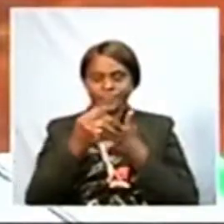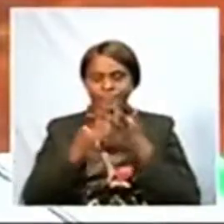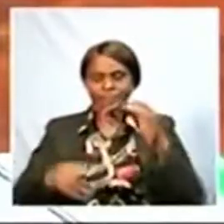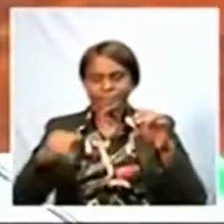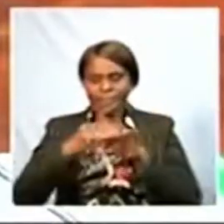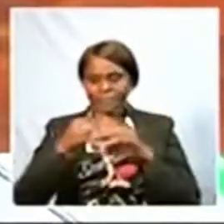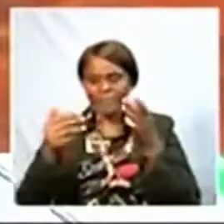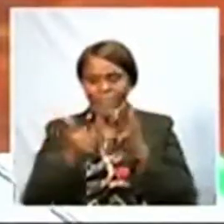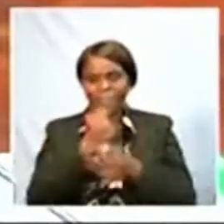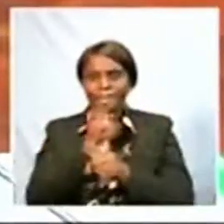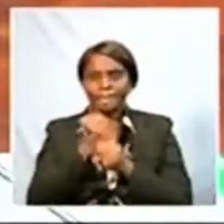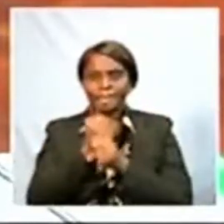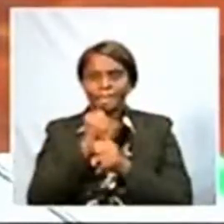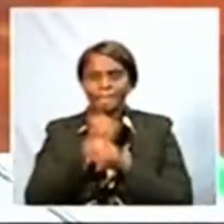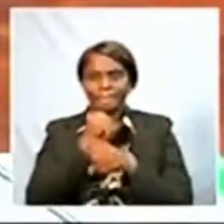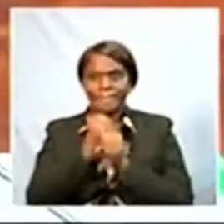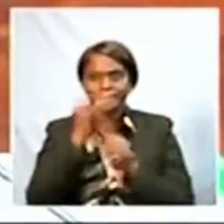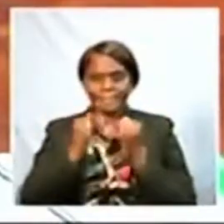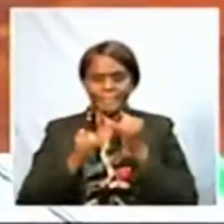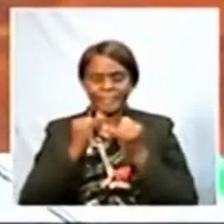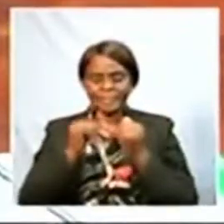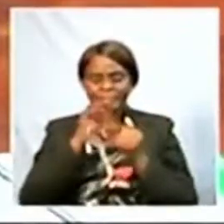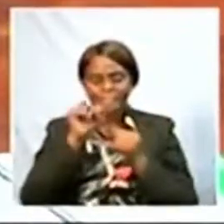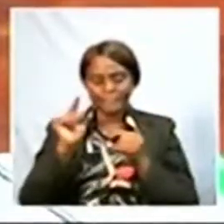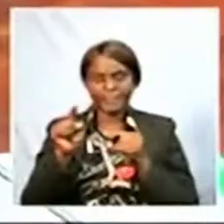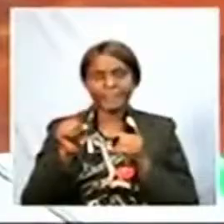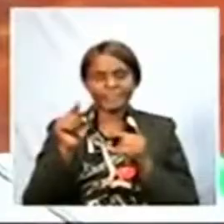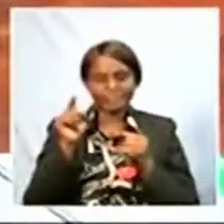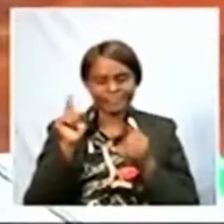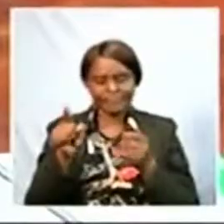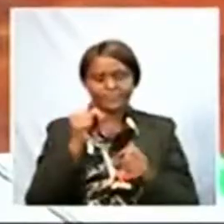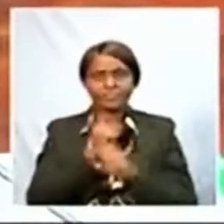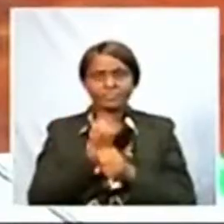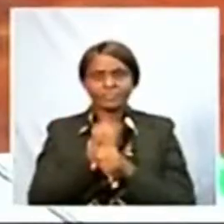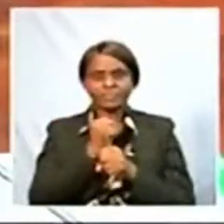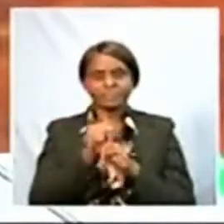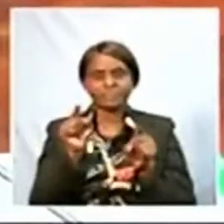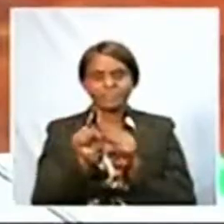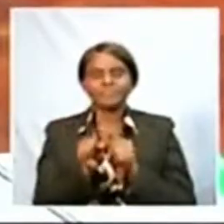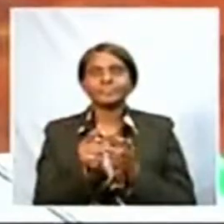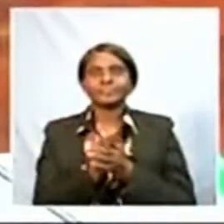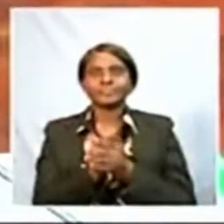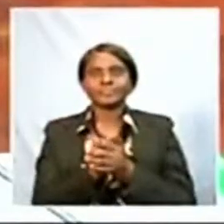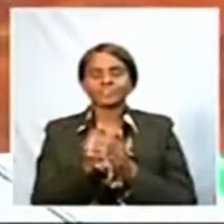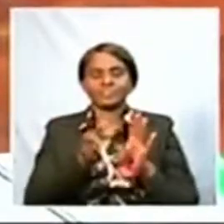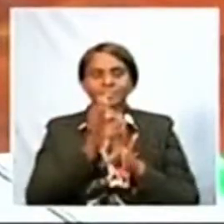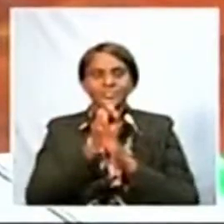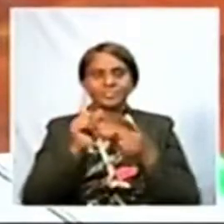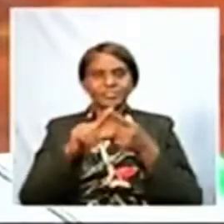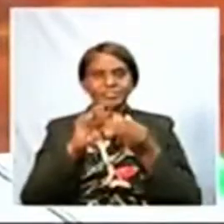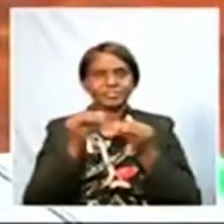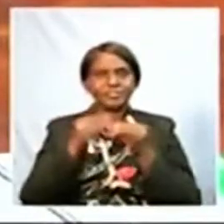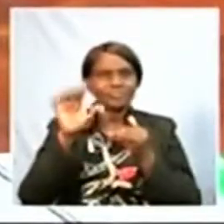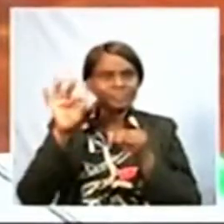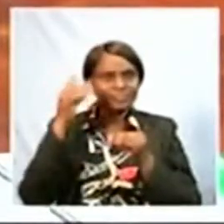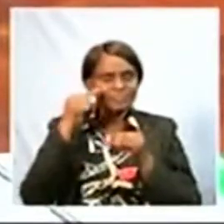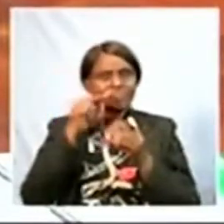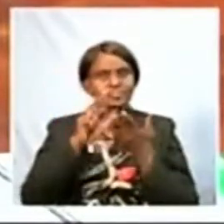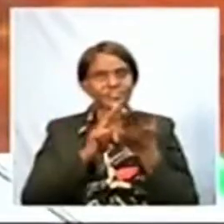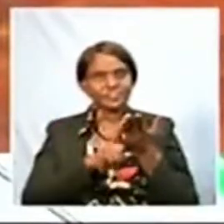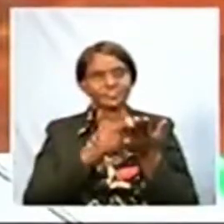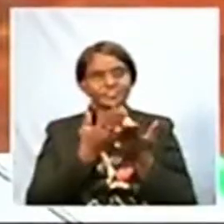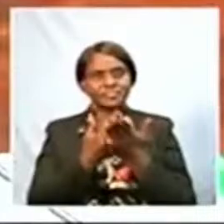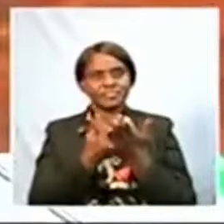new operator is completed, as the initial operator resigned. Refer to Appendix 19 for status